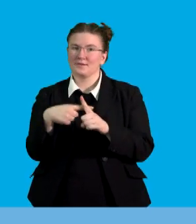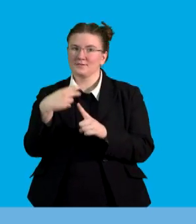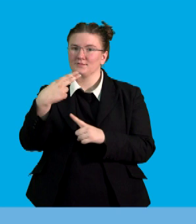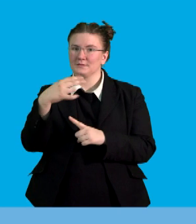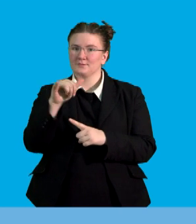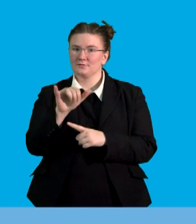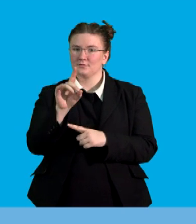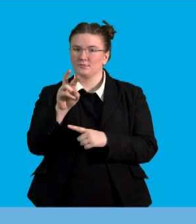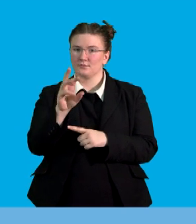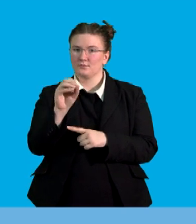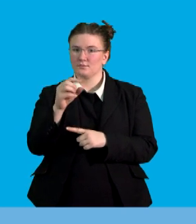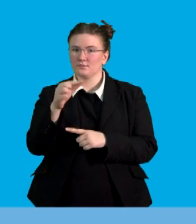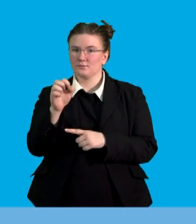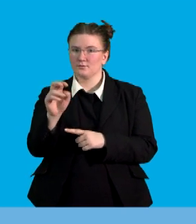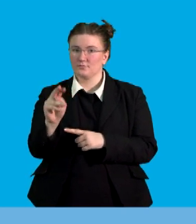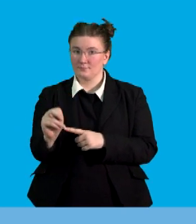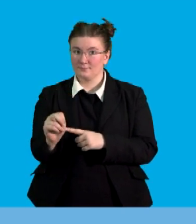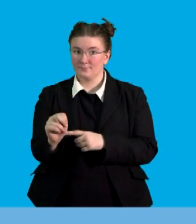plus hydrogen